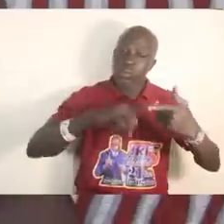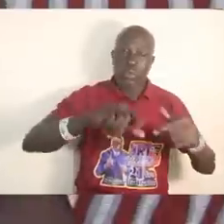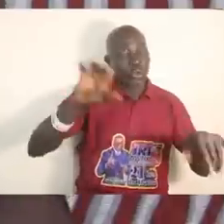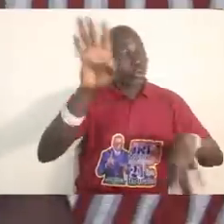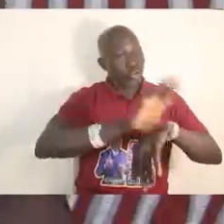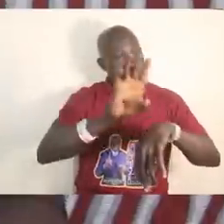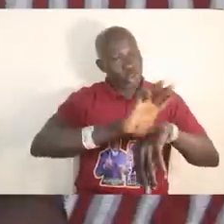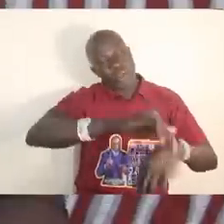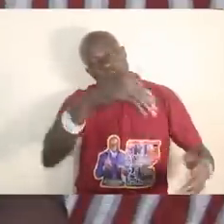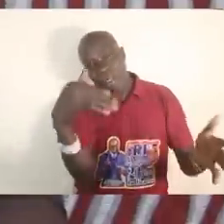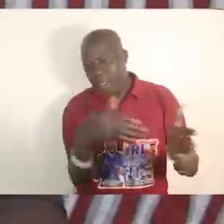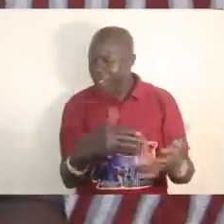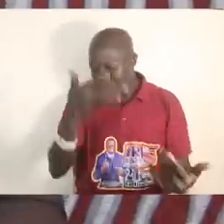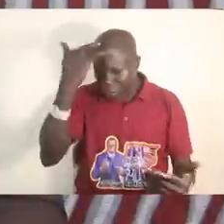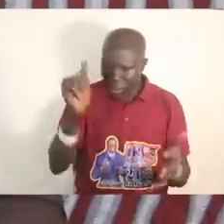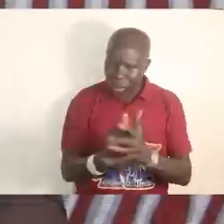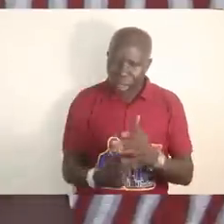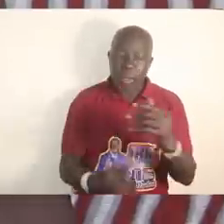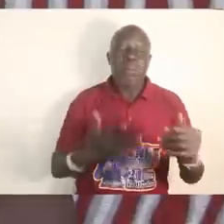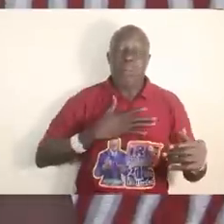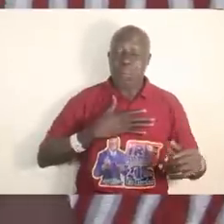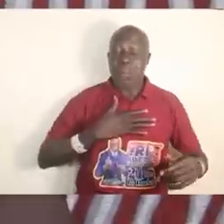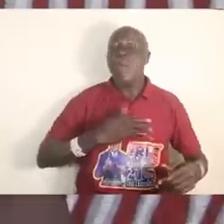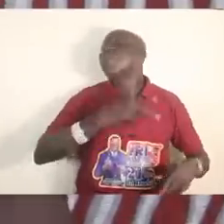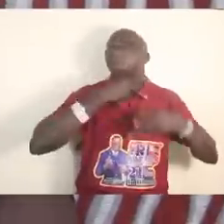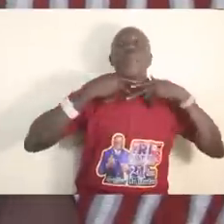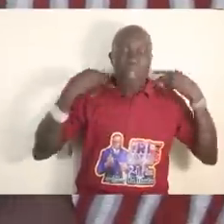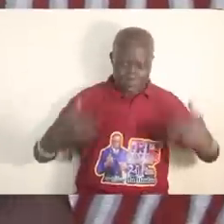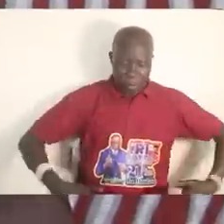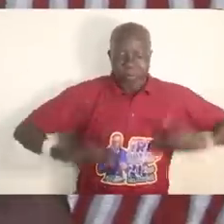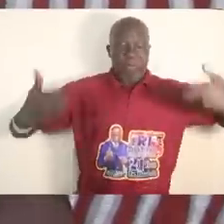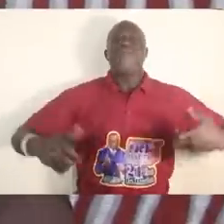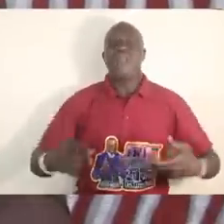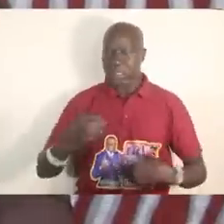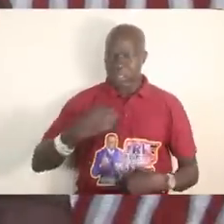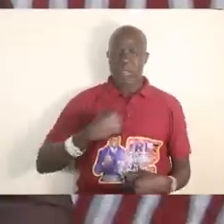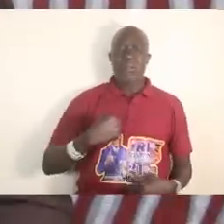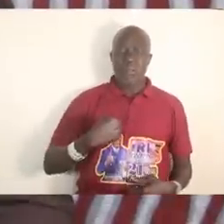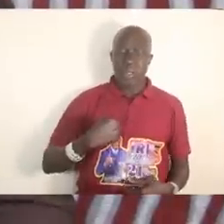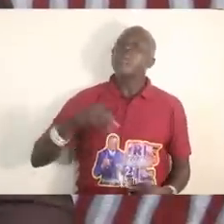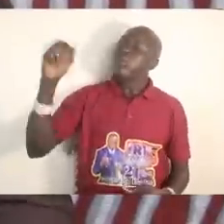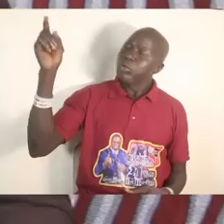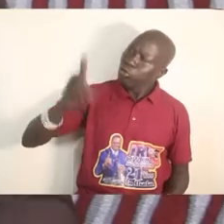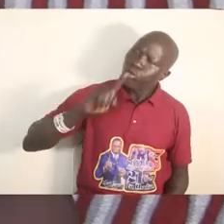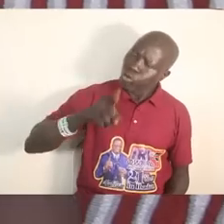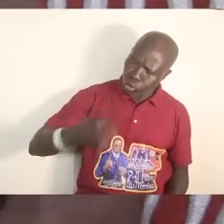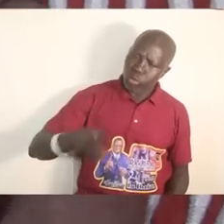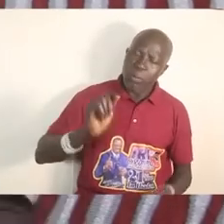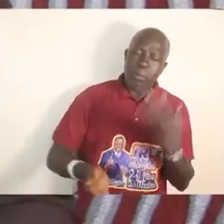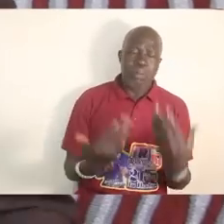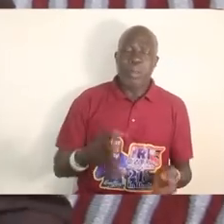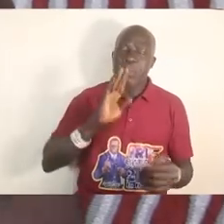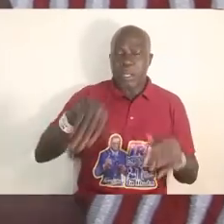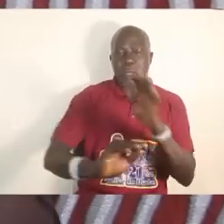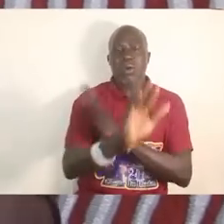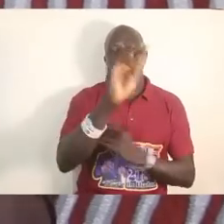again because their pastor offended. Ah, ah. Oh, let them get rid of you. It's maybe that's where God